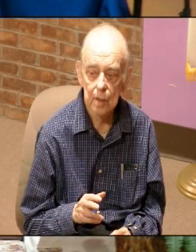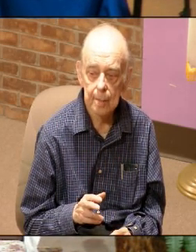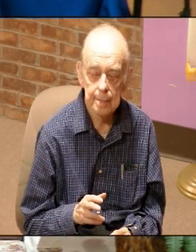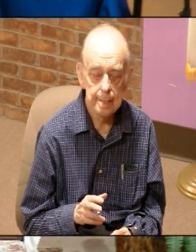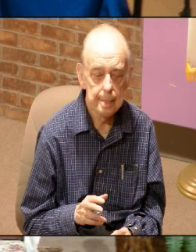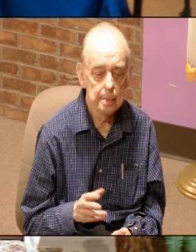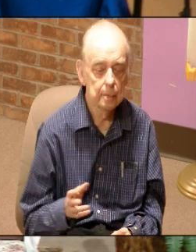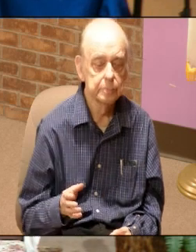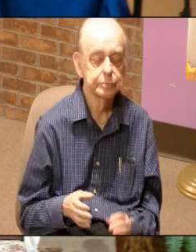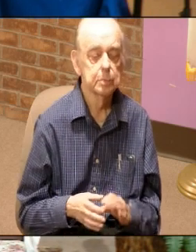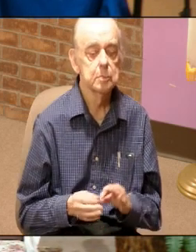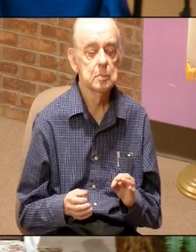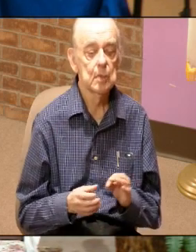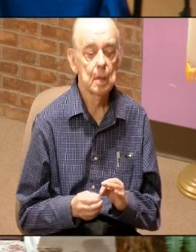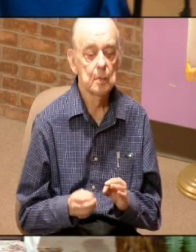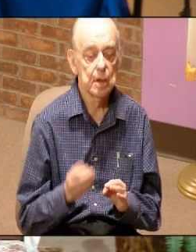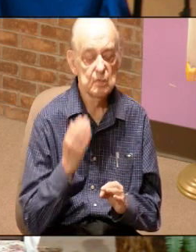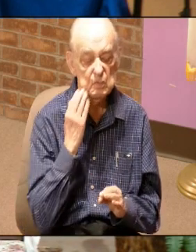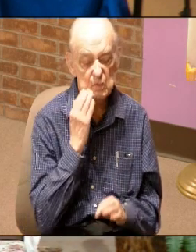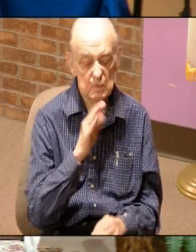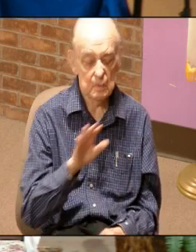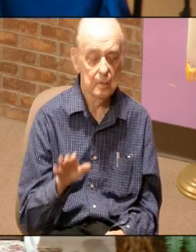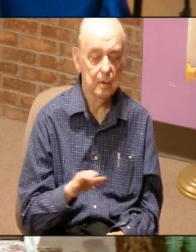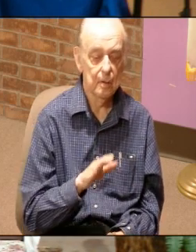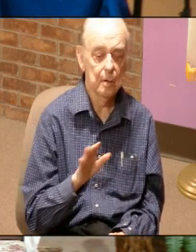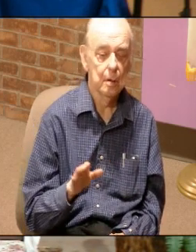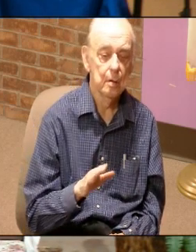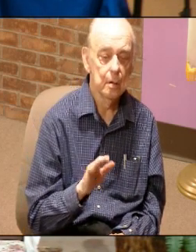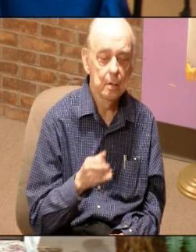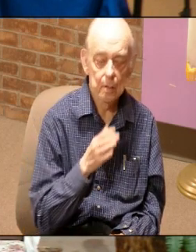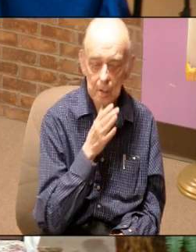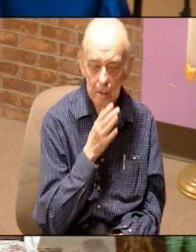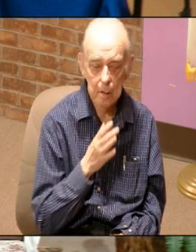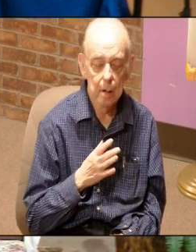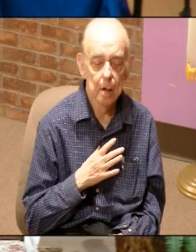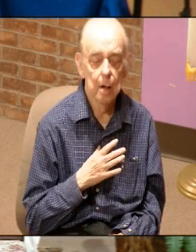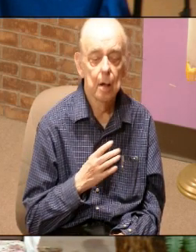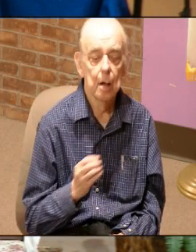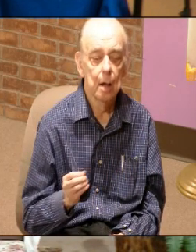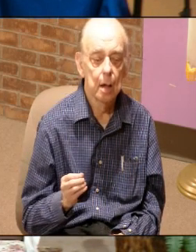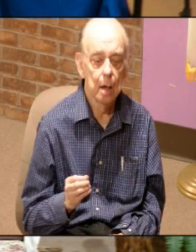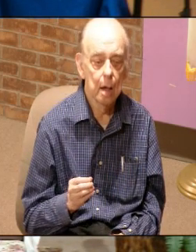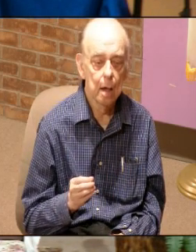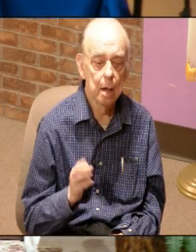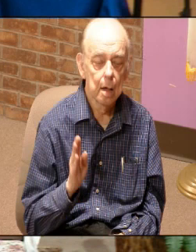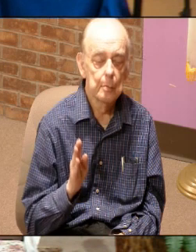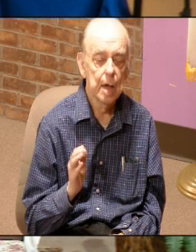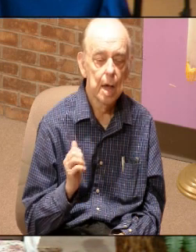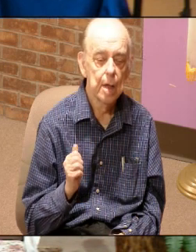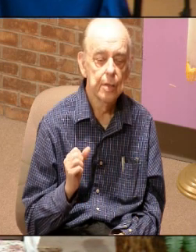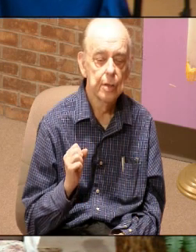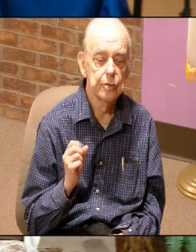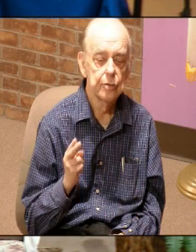A story that you're well known by a lady by the name of Bathsheba.